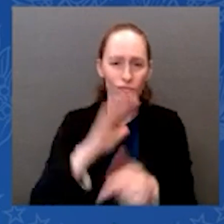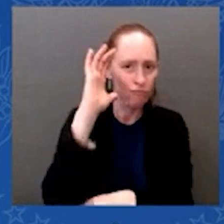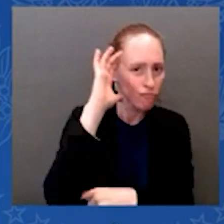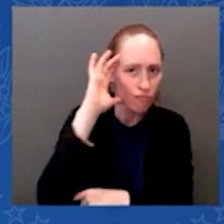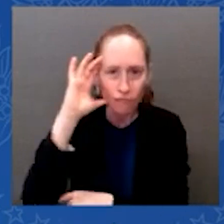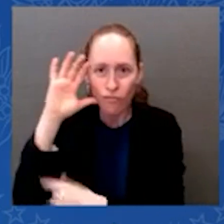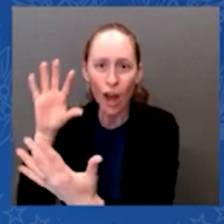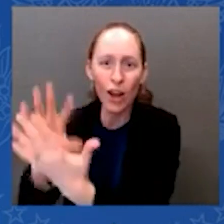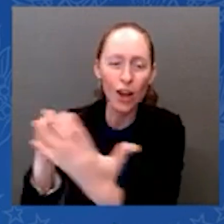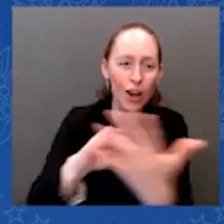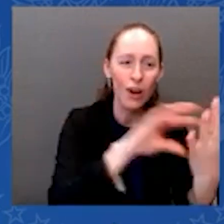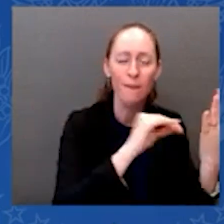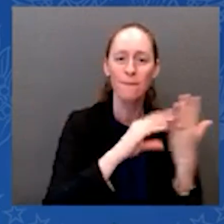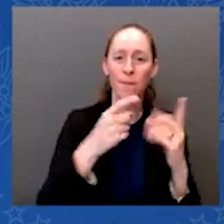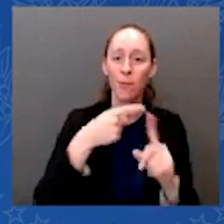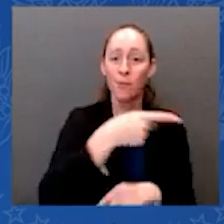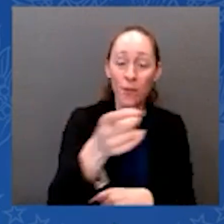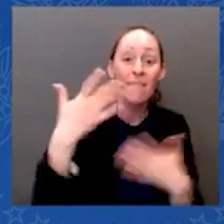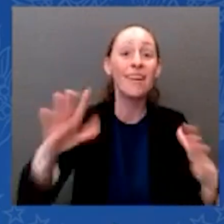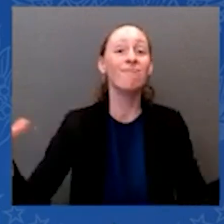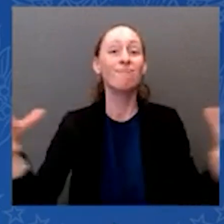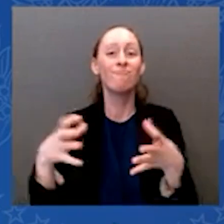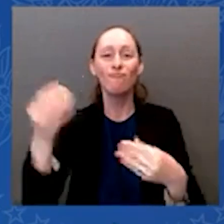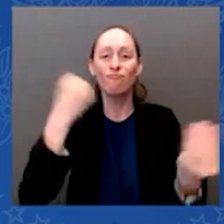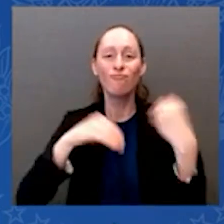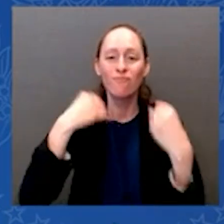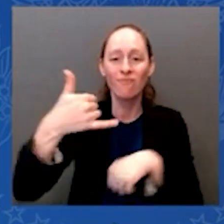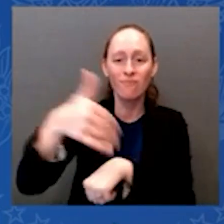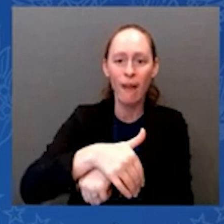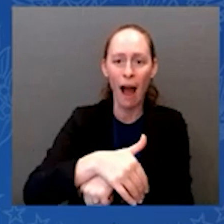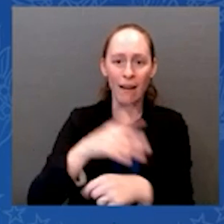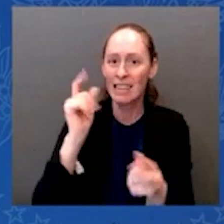menu yet, but I hope it's good. But all kidding aside, I'm looking